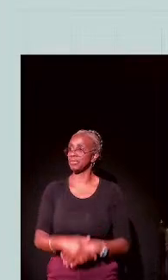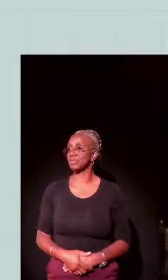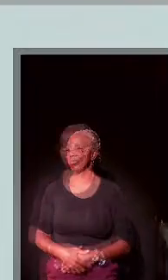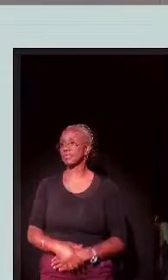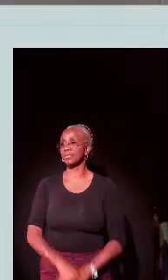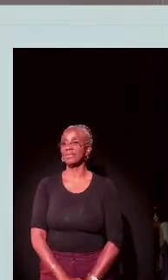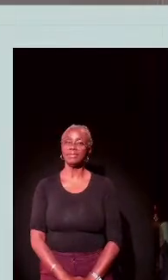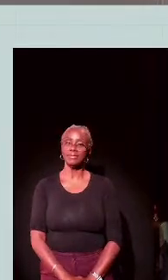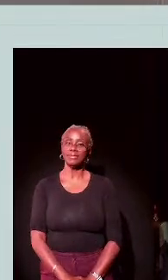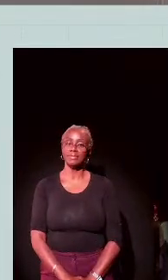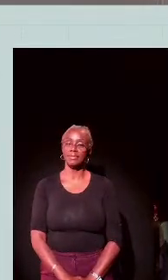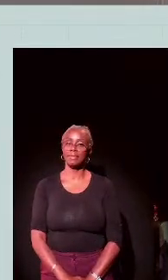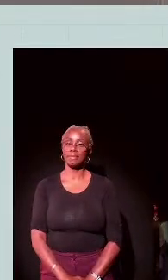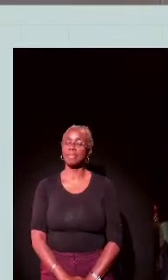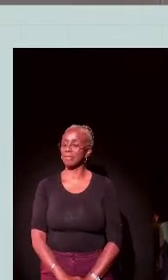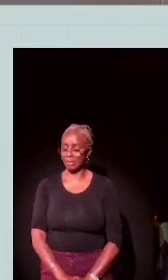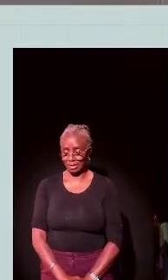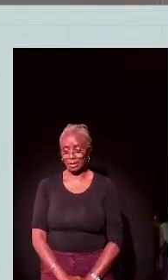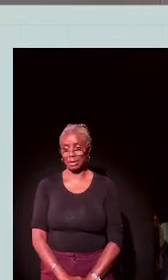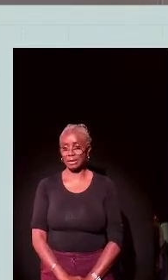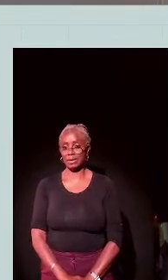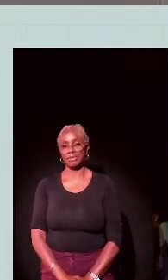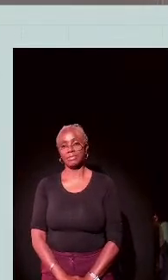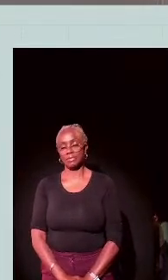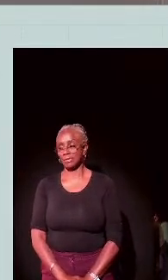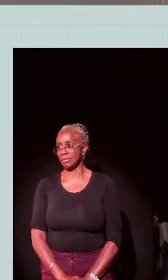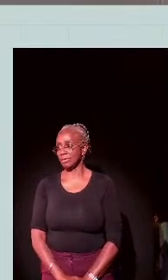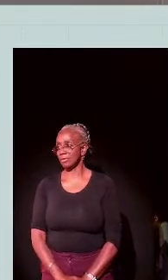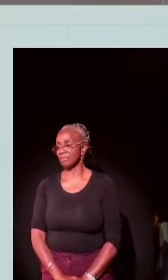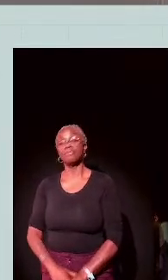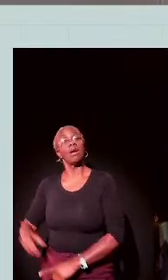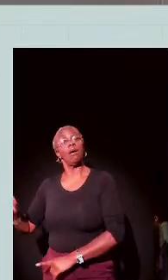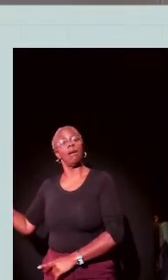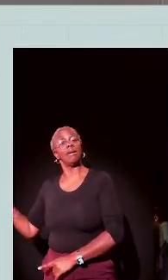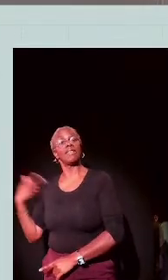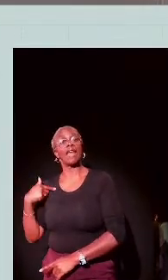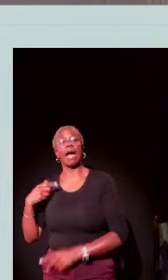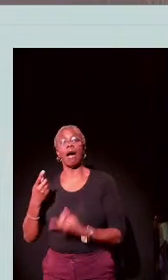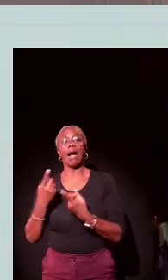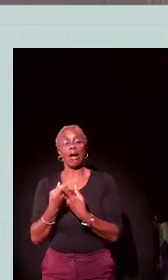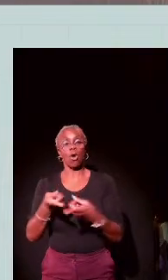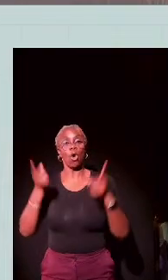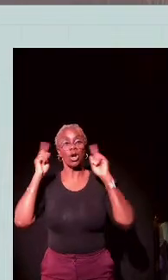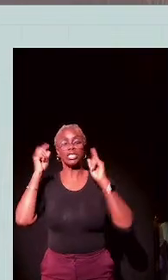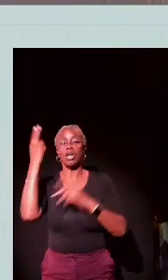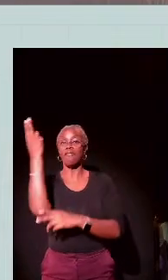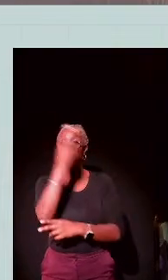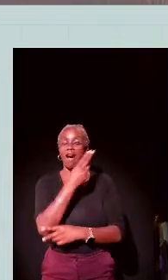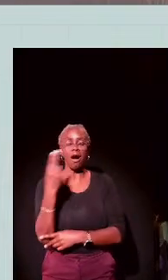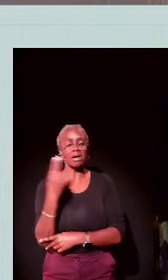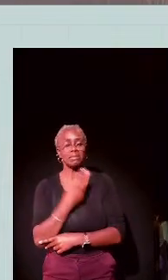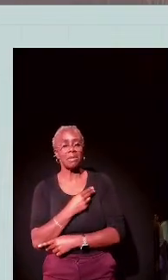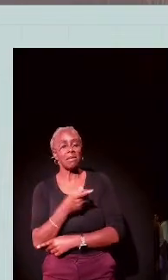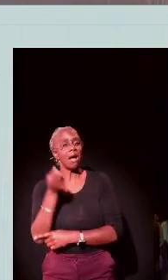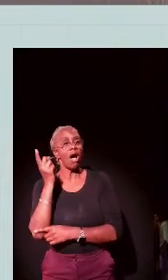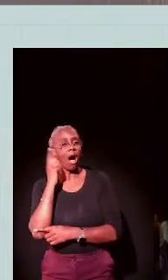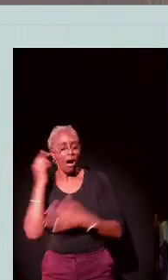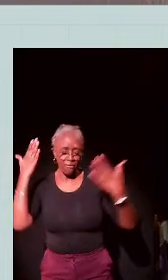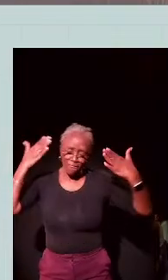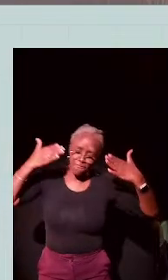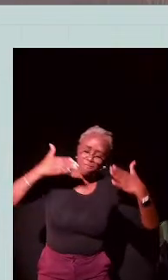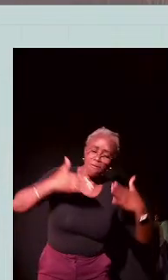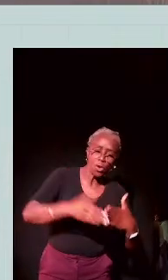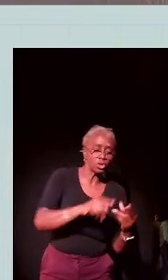So when I kind of started out this project, this was my thesis at the Royal College of Art. I was really looking at two things. I was trying to find an